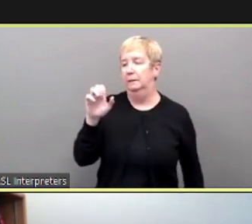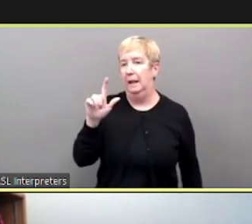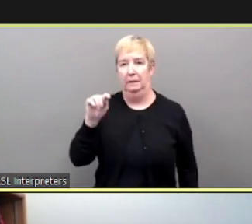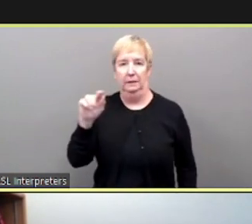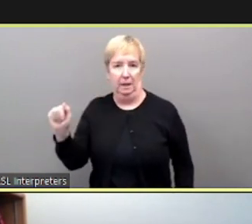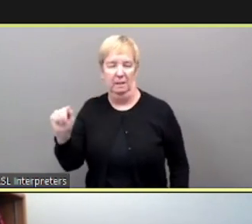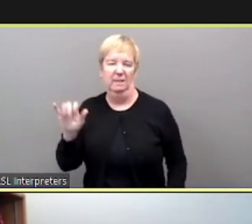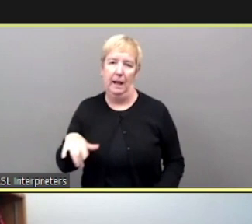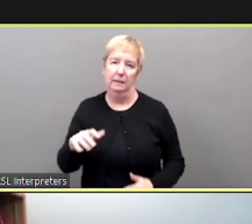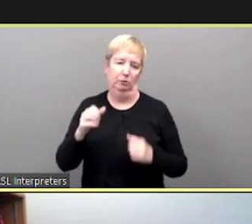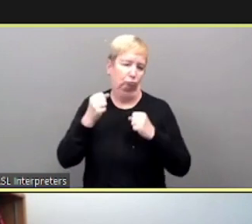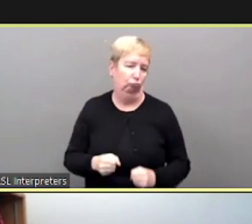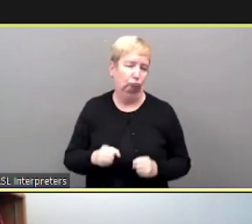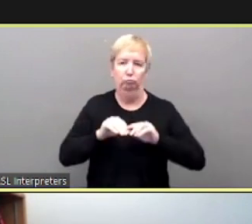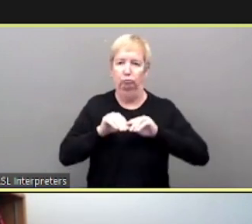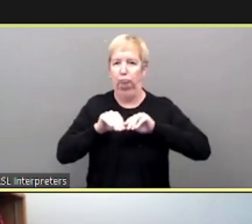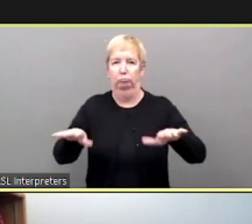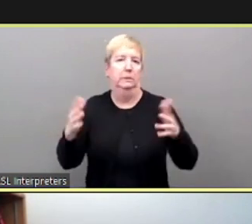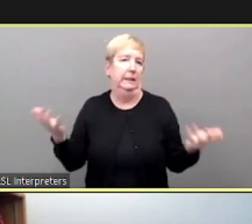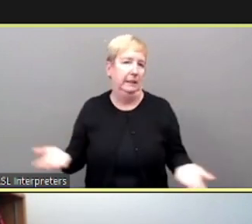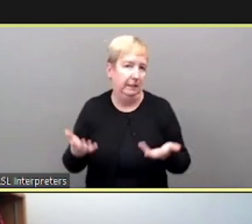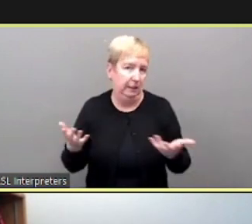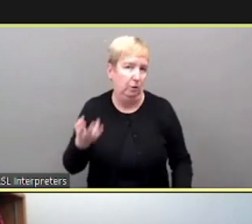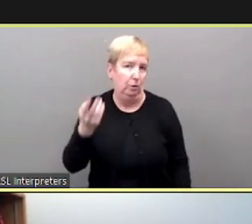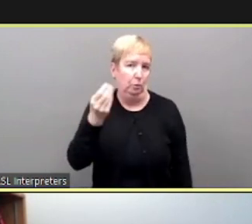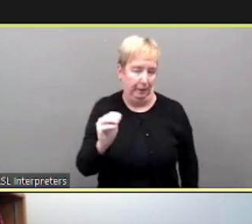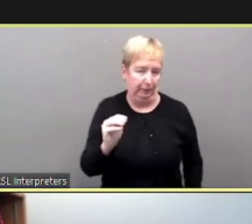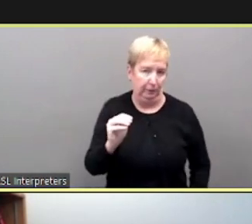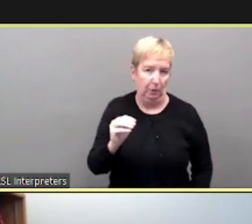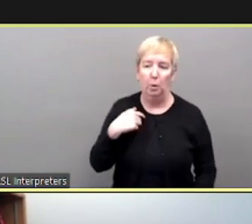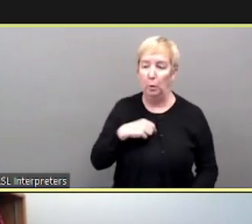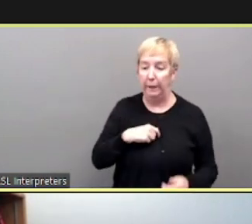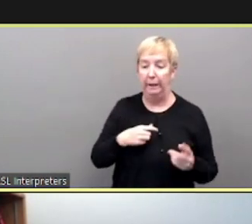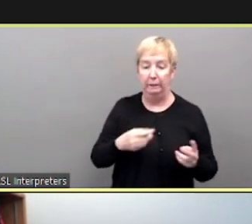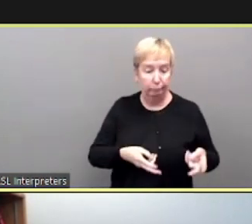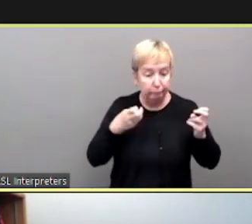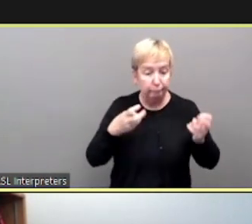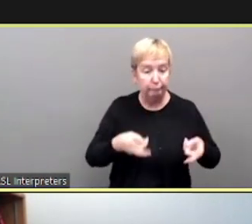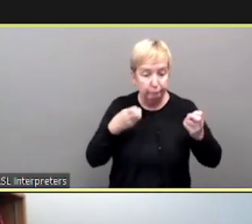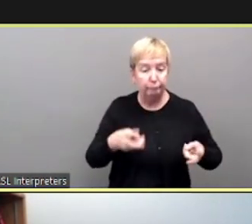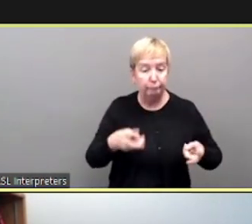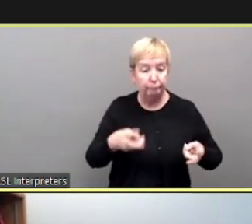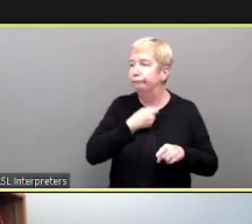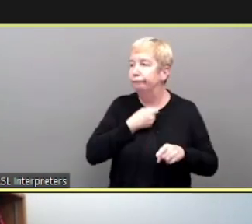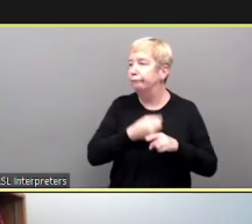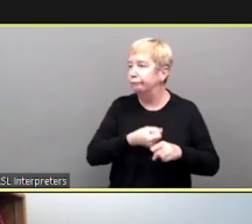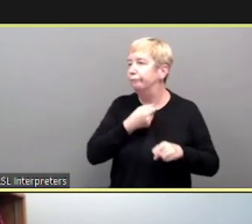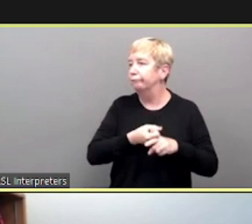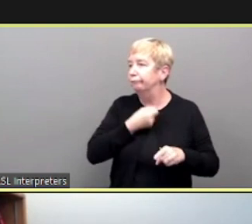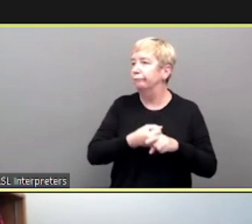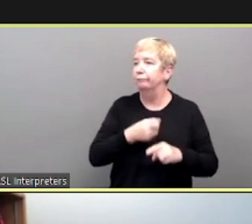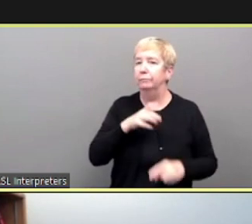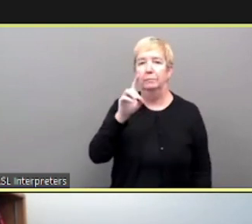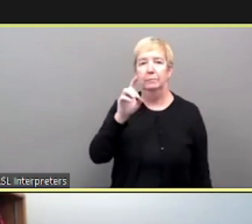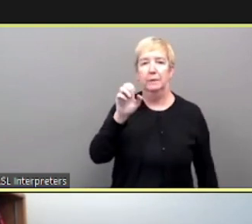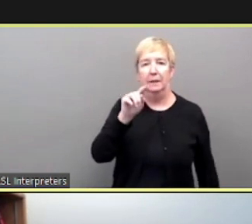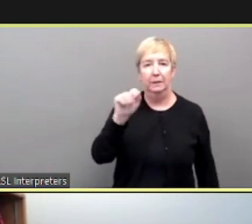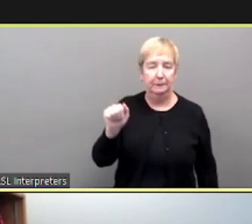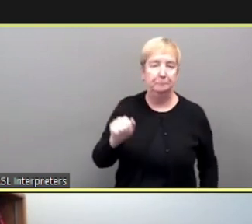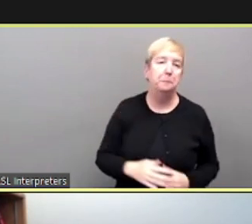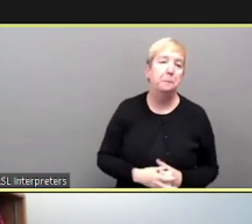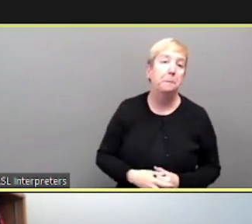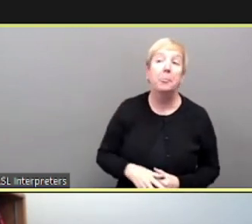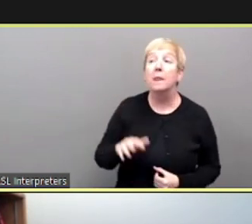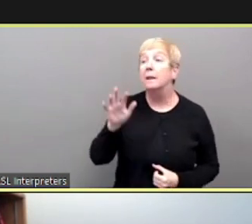predominant variant that we sequence. And we'll just go to the next slide. Why is that a problem? Well, it's a